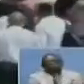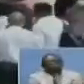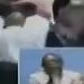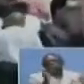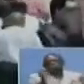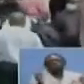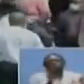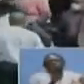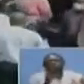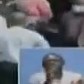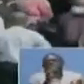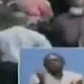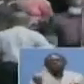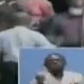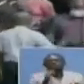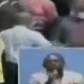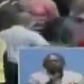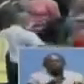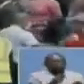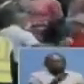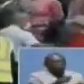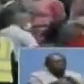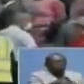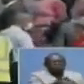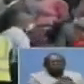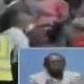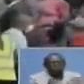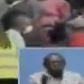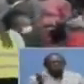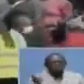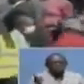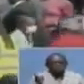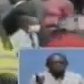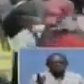made by the past administrations. Innocent.